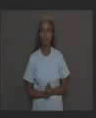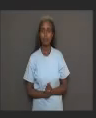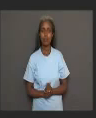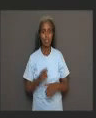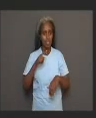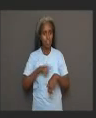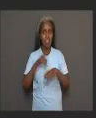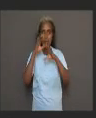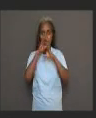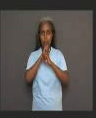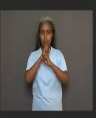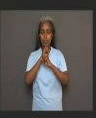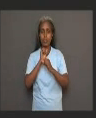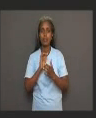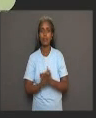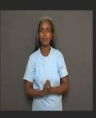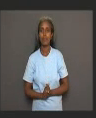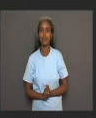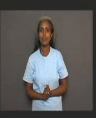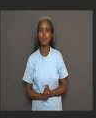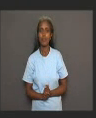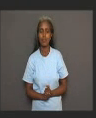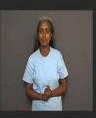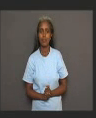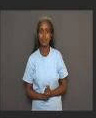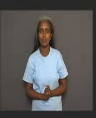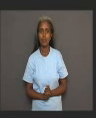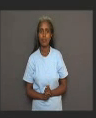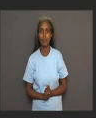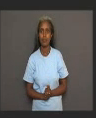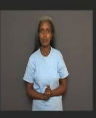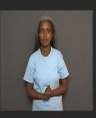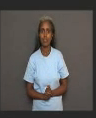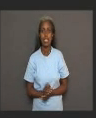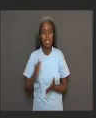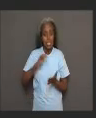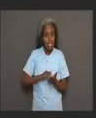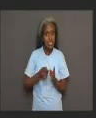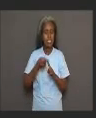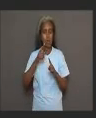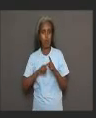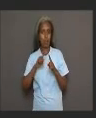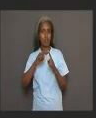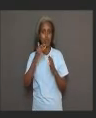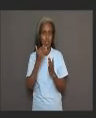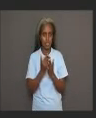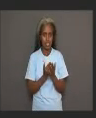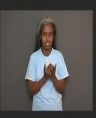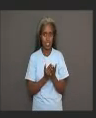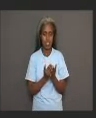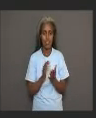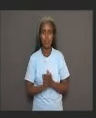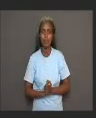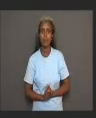Time's up. let's get back to our